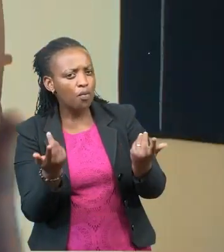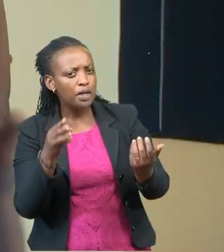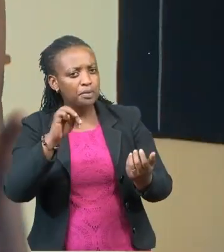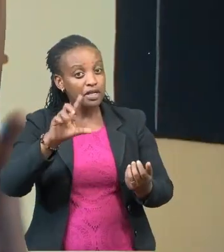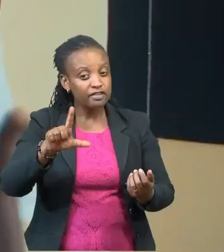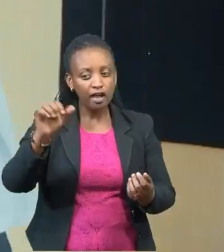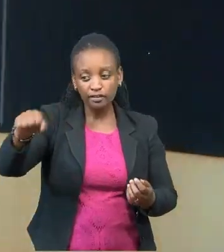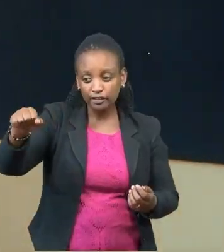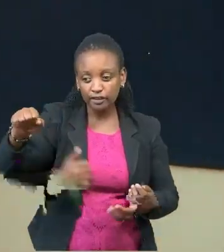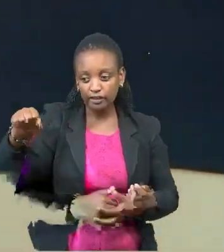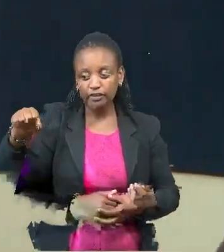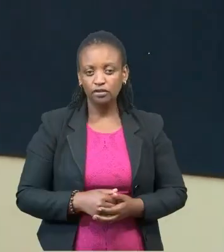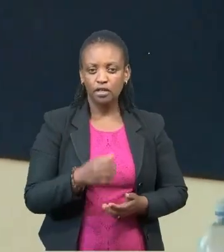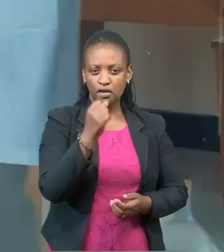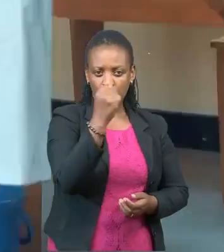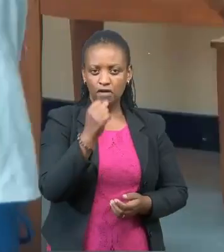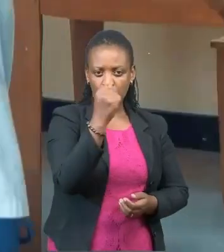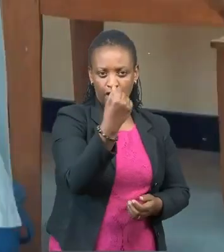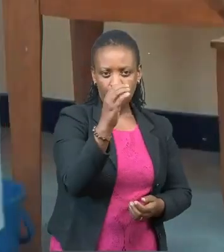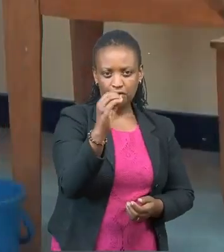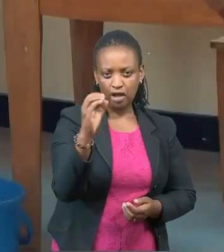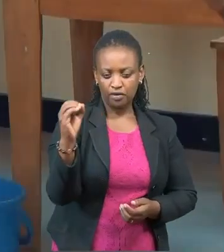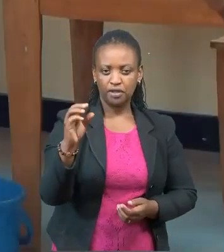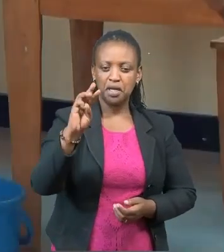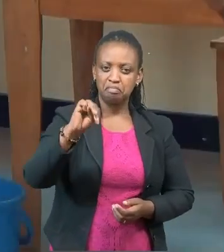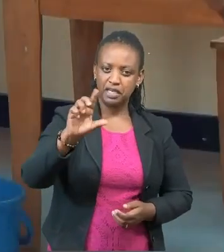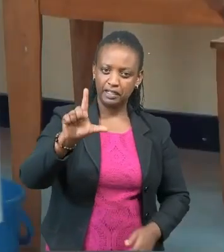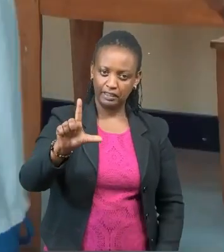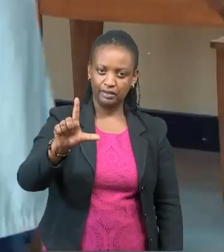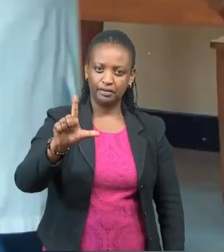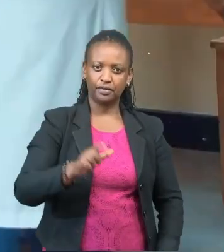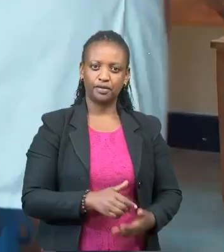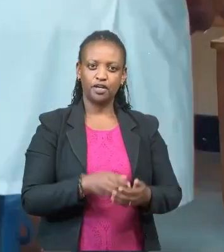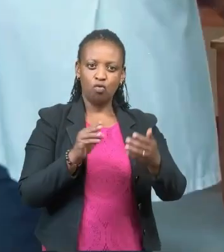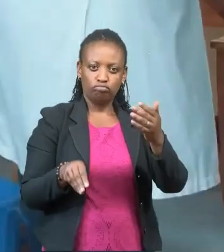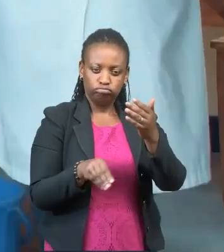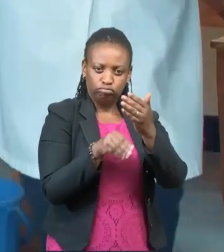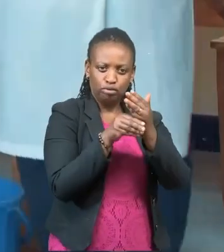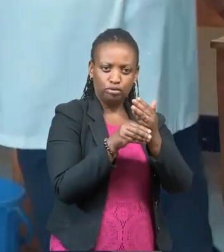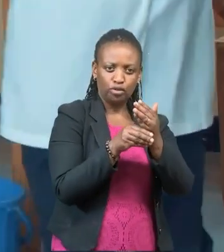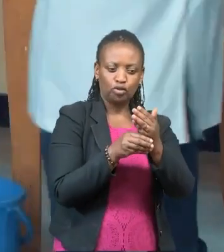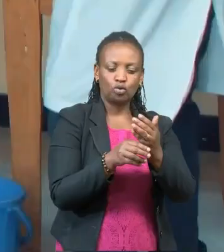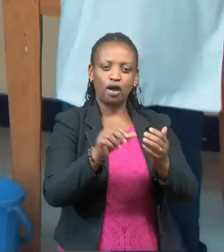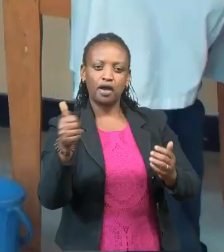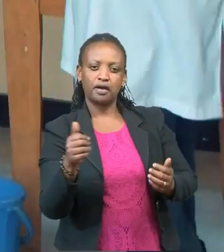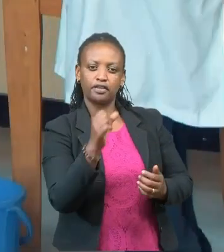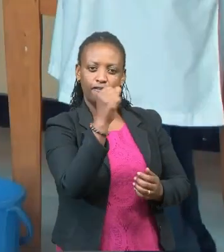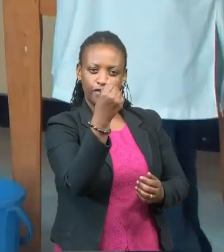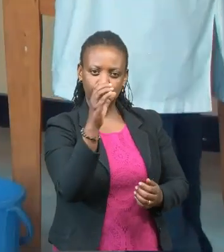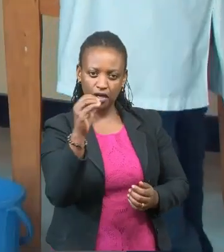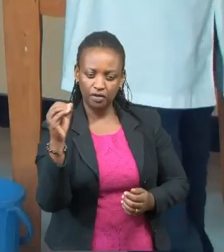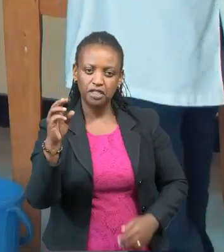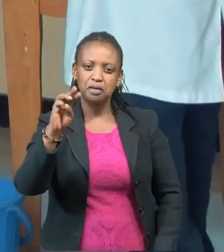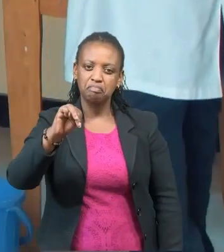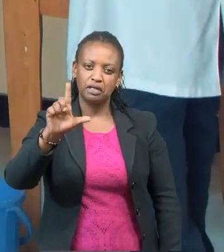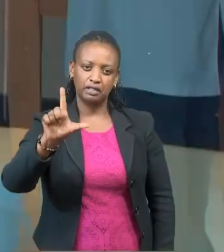How many milliliters are these? Yes? 500 milliliters. 500 milliliters. I'm adding it to another